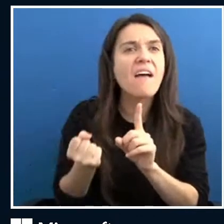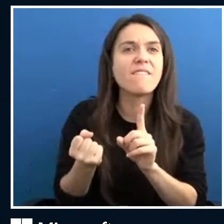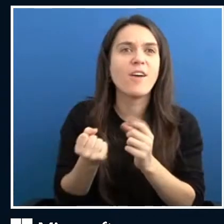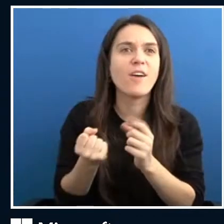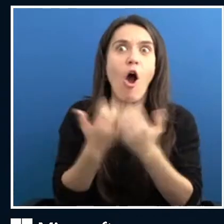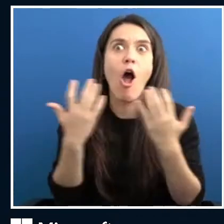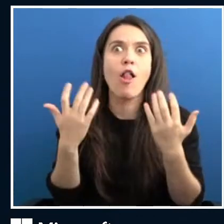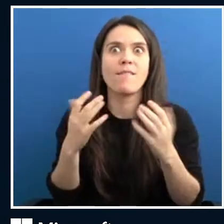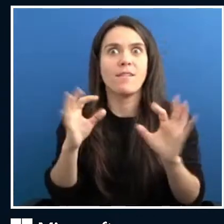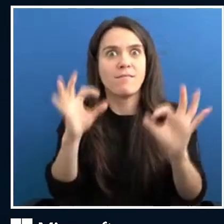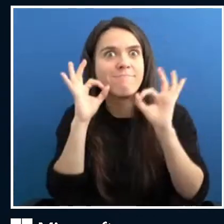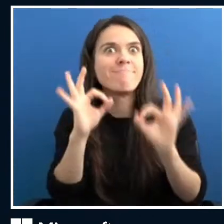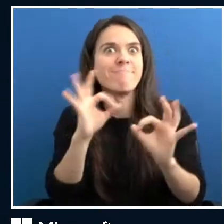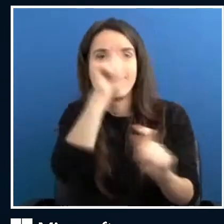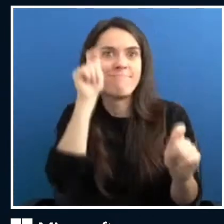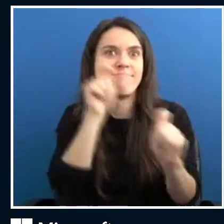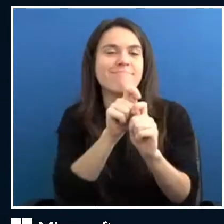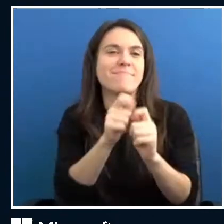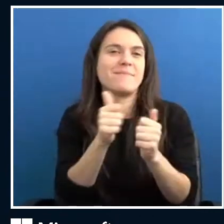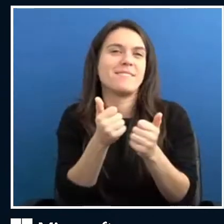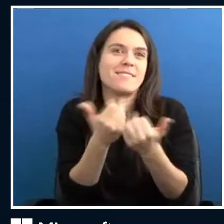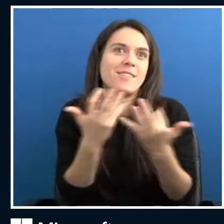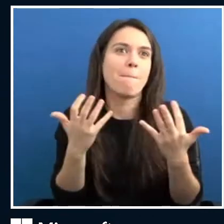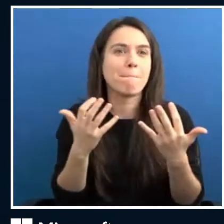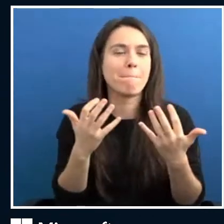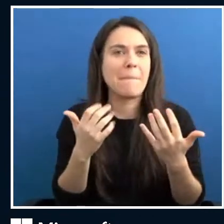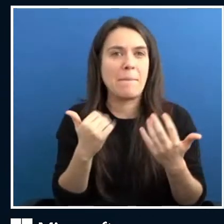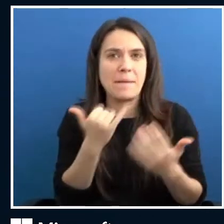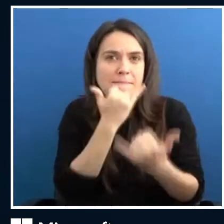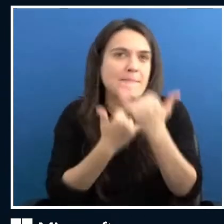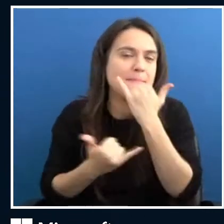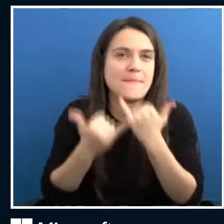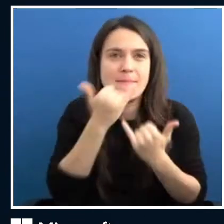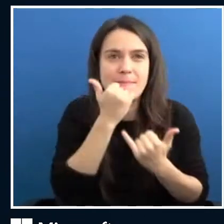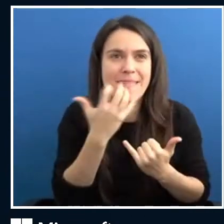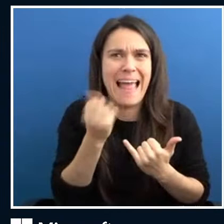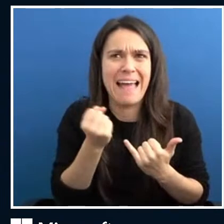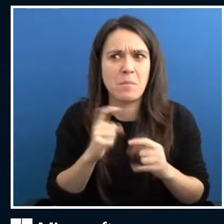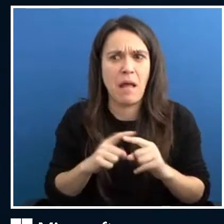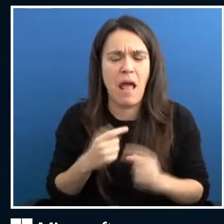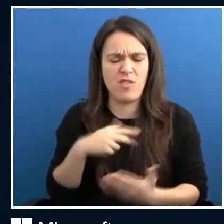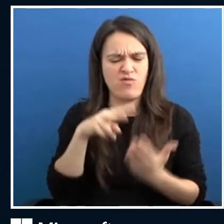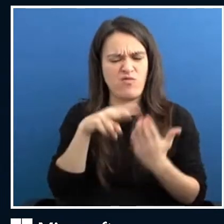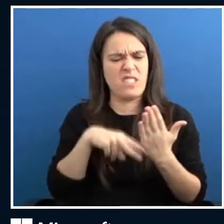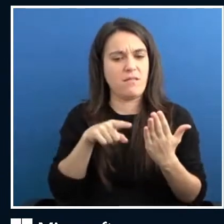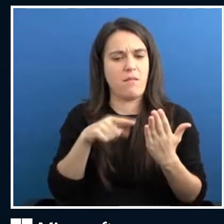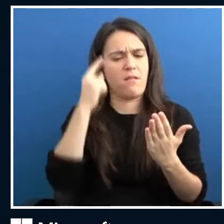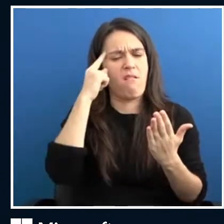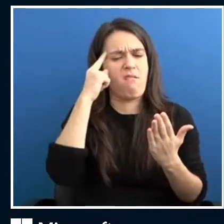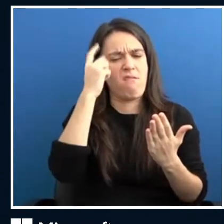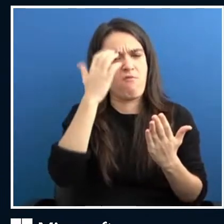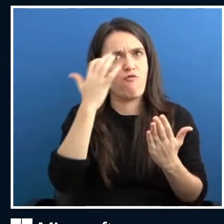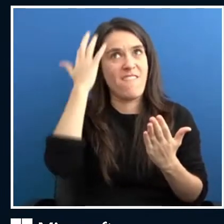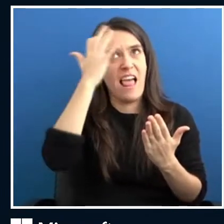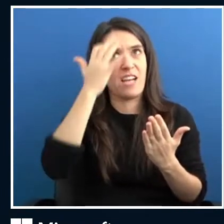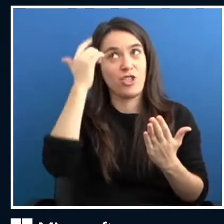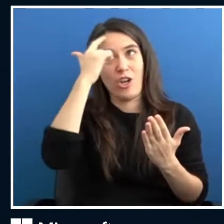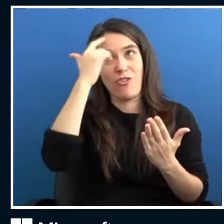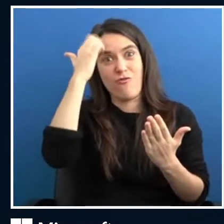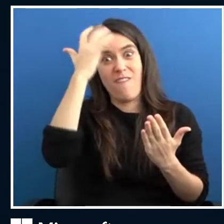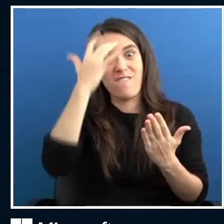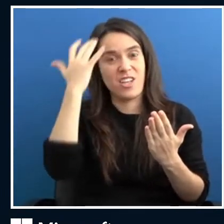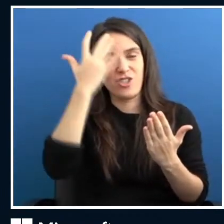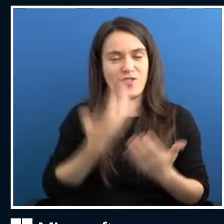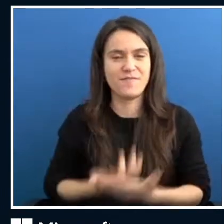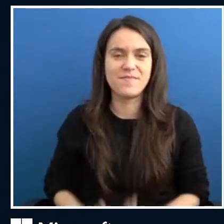do we? And so actually being able to have that trigger where you go, oh, I've read something about this. We covered the